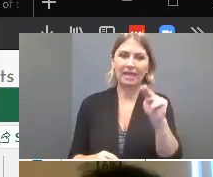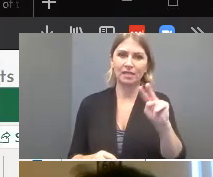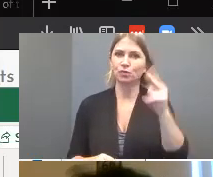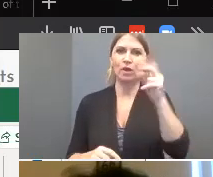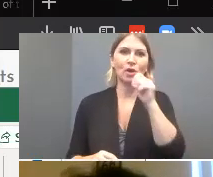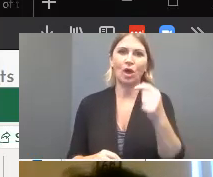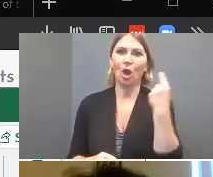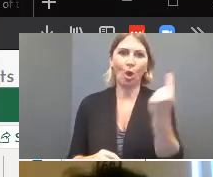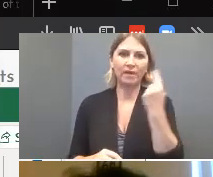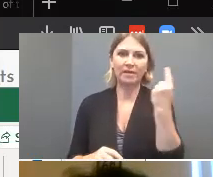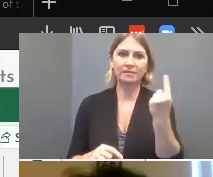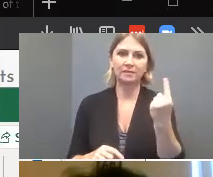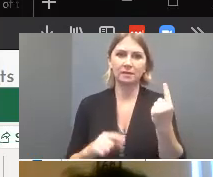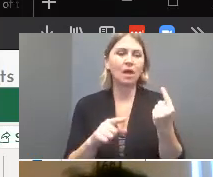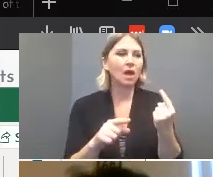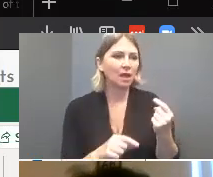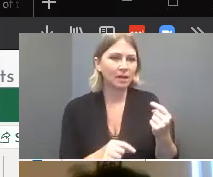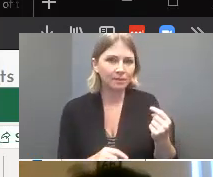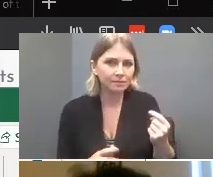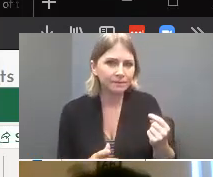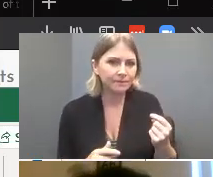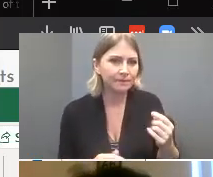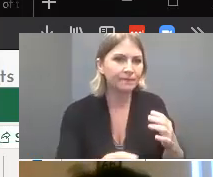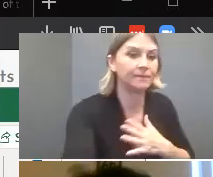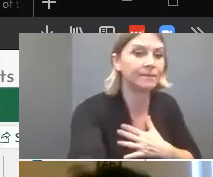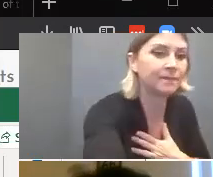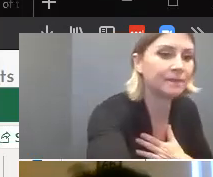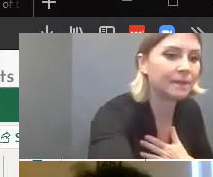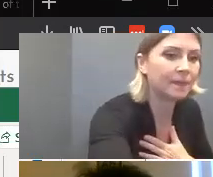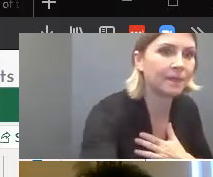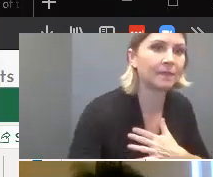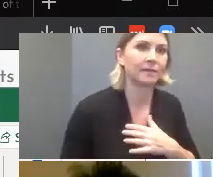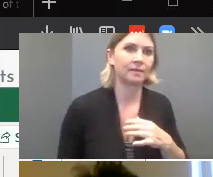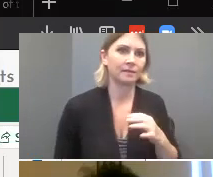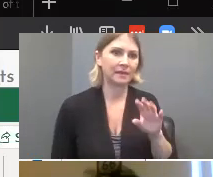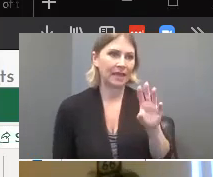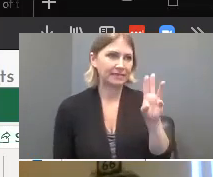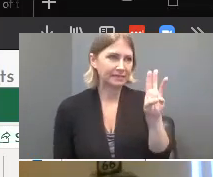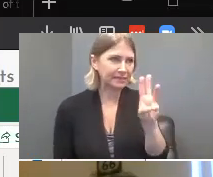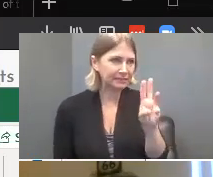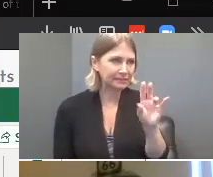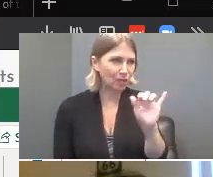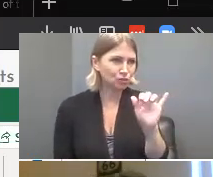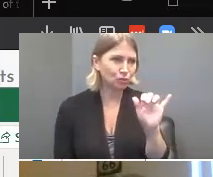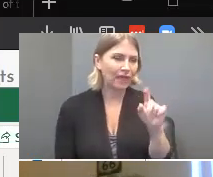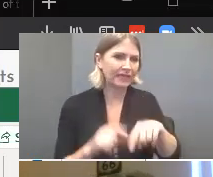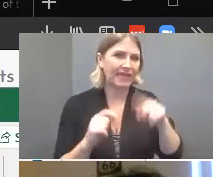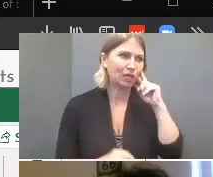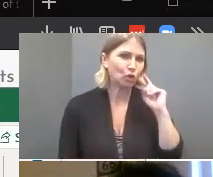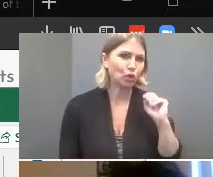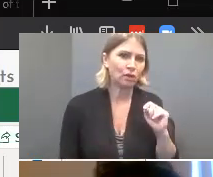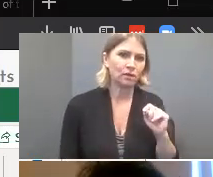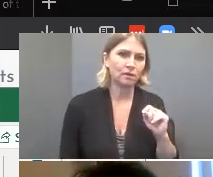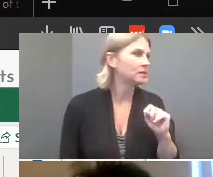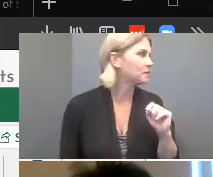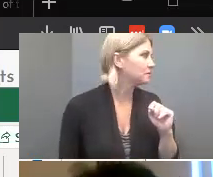equation? Because we are adding 6 also. Ooh, perfect answer. Okay, very